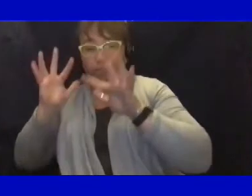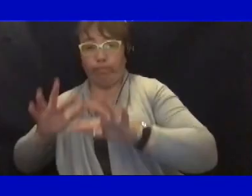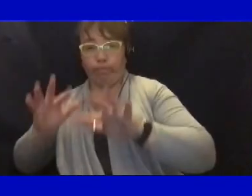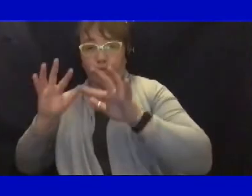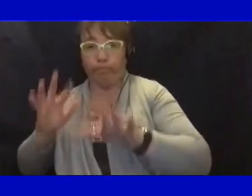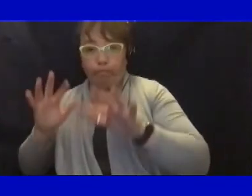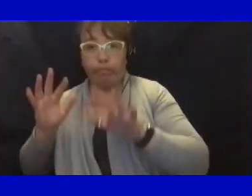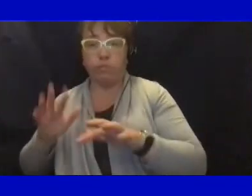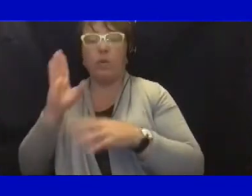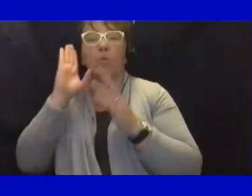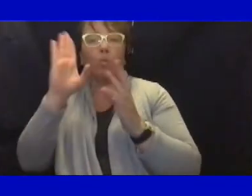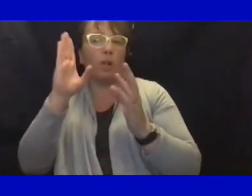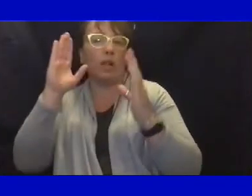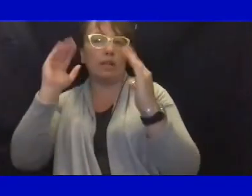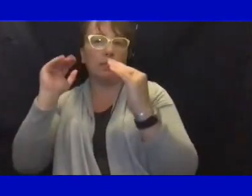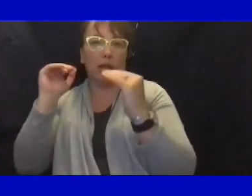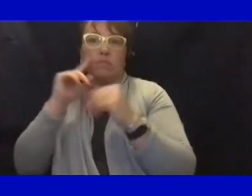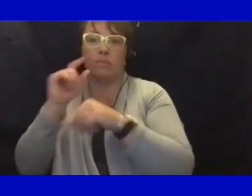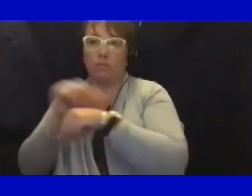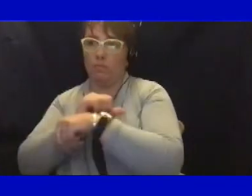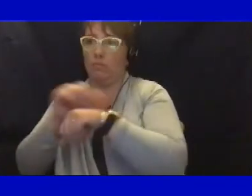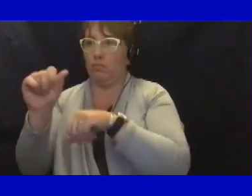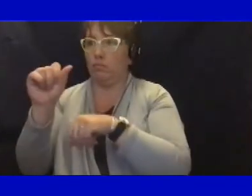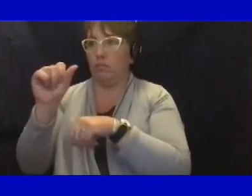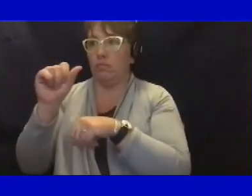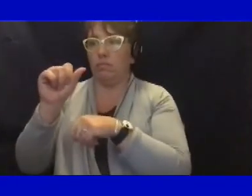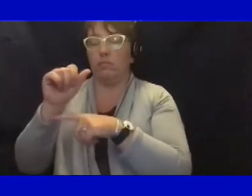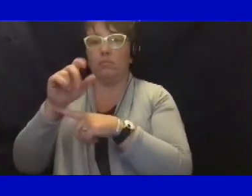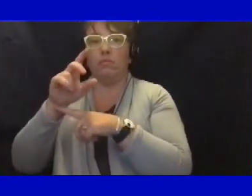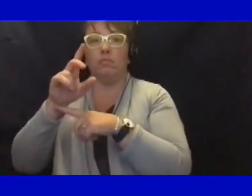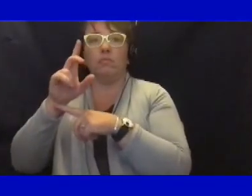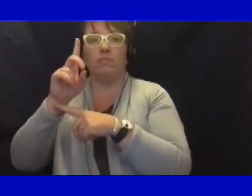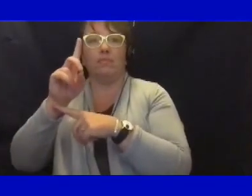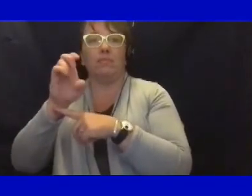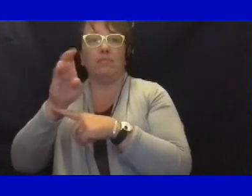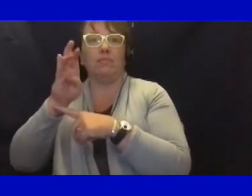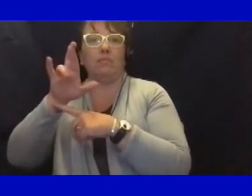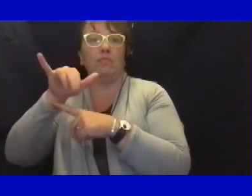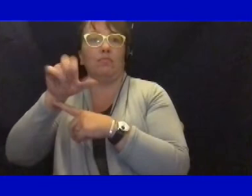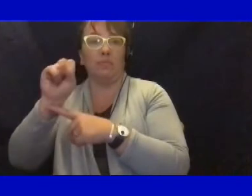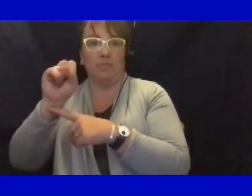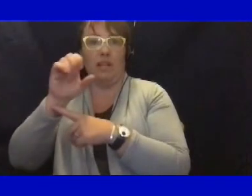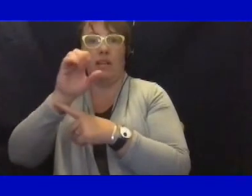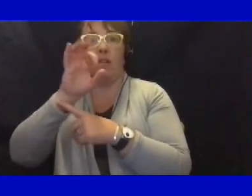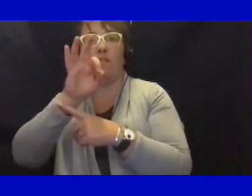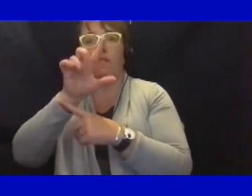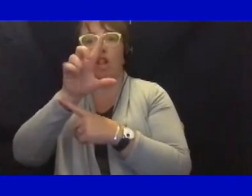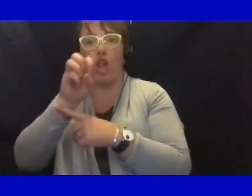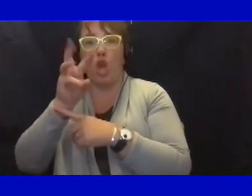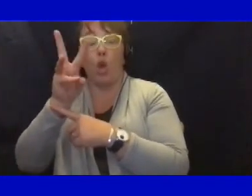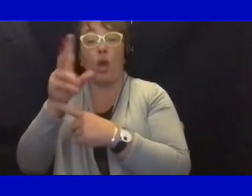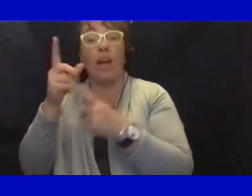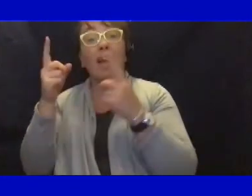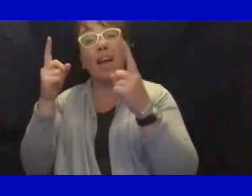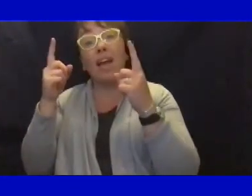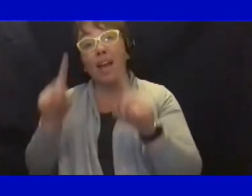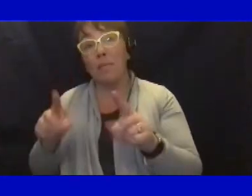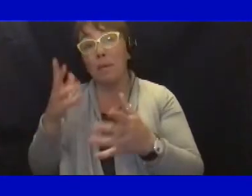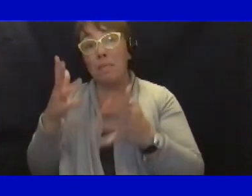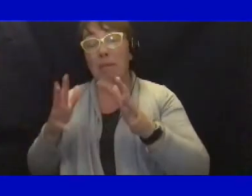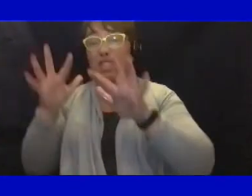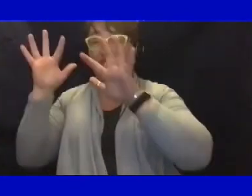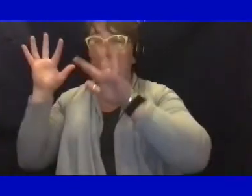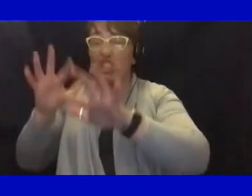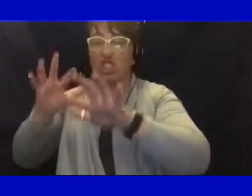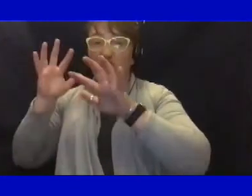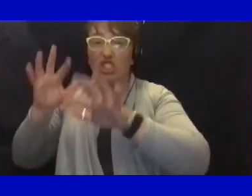flows coming out of these canyons. I also want to point out that we can run into situations where it's raining hard on the mountain and it's not raining at